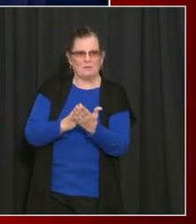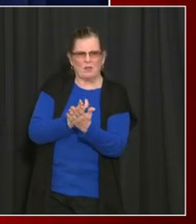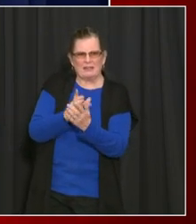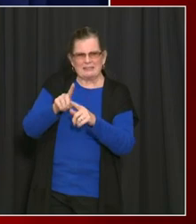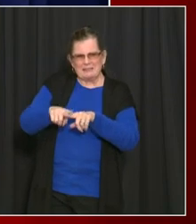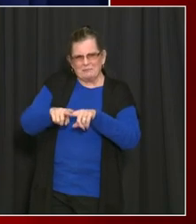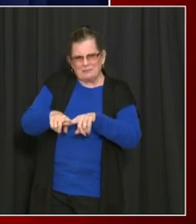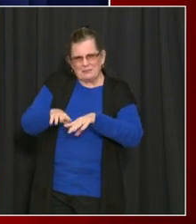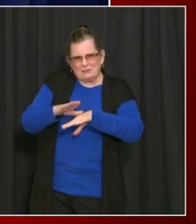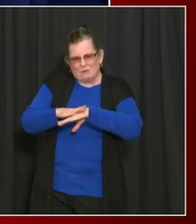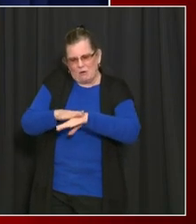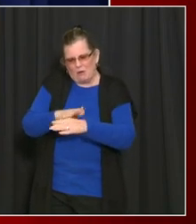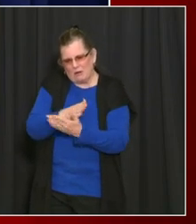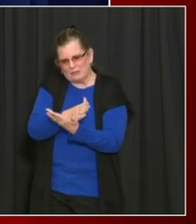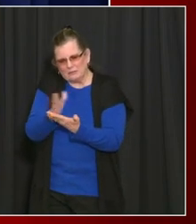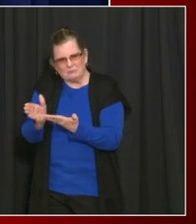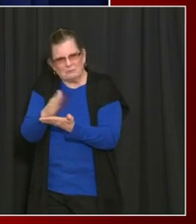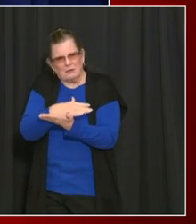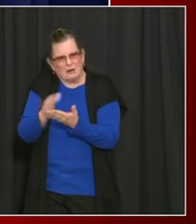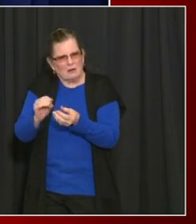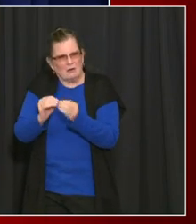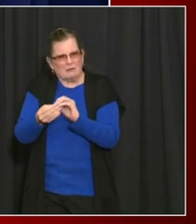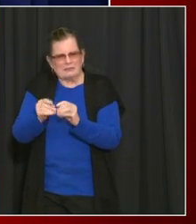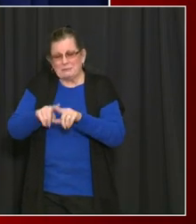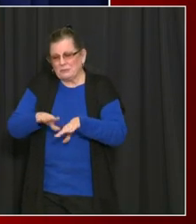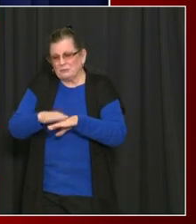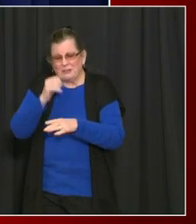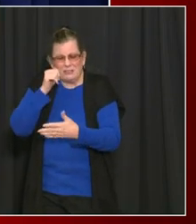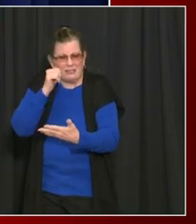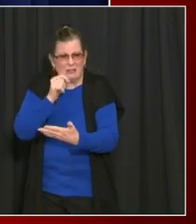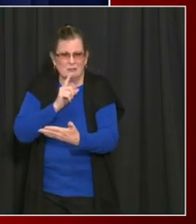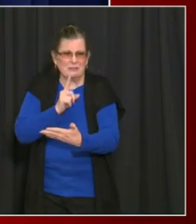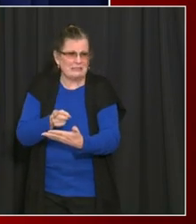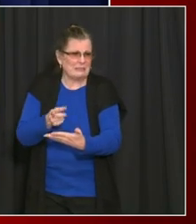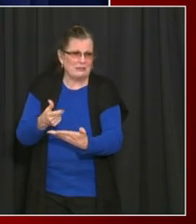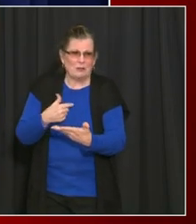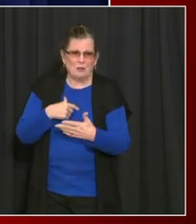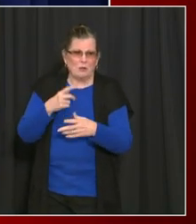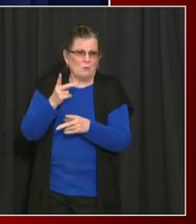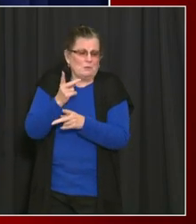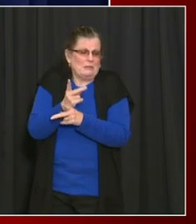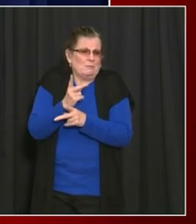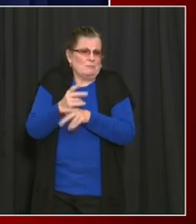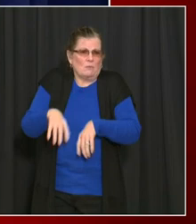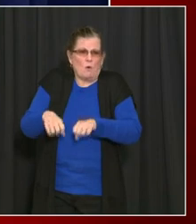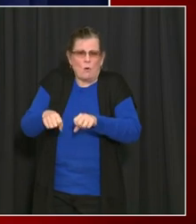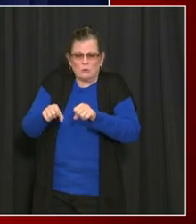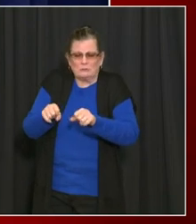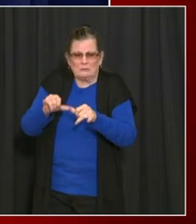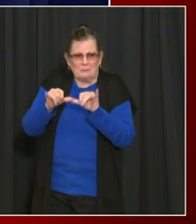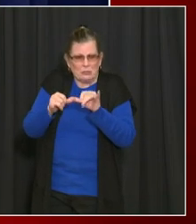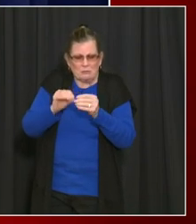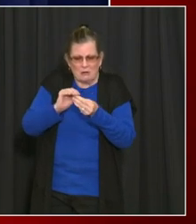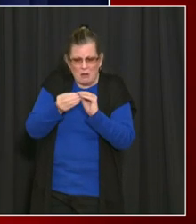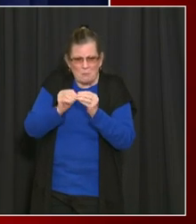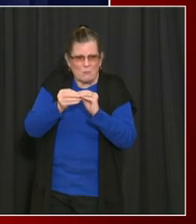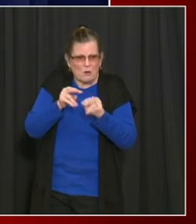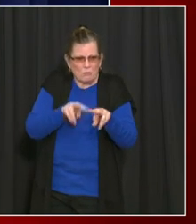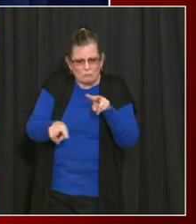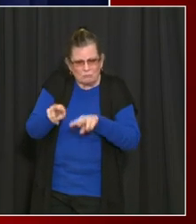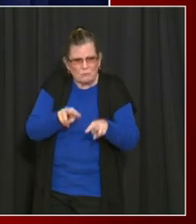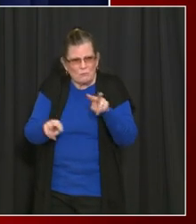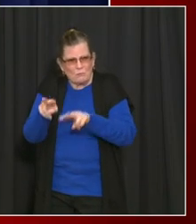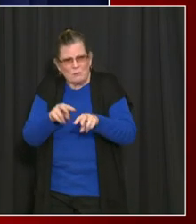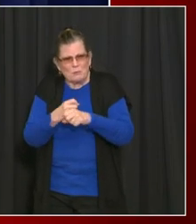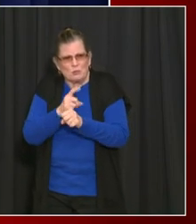will continue to report that data and post additional metrics moving through the phases at